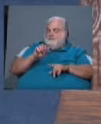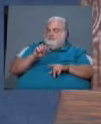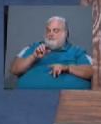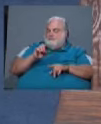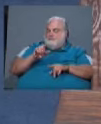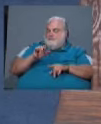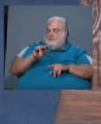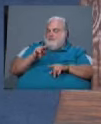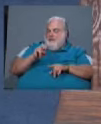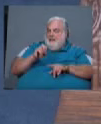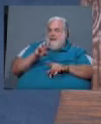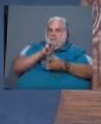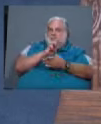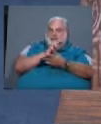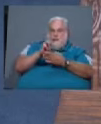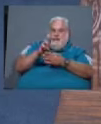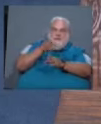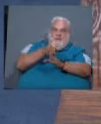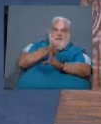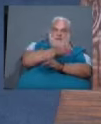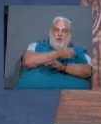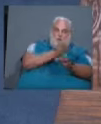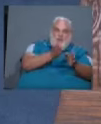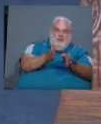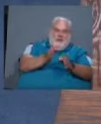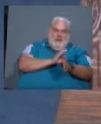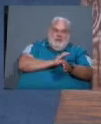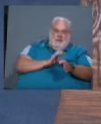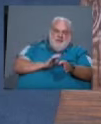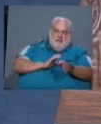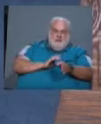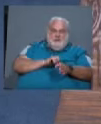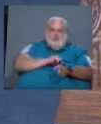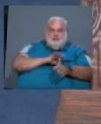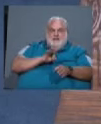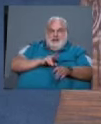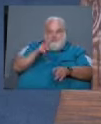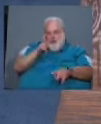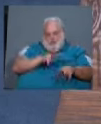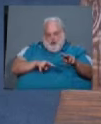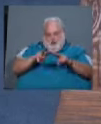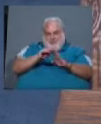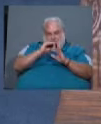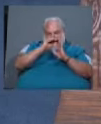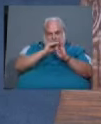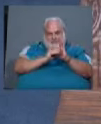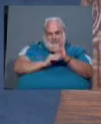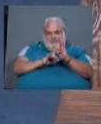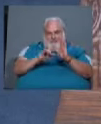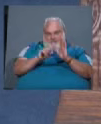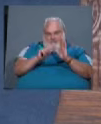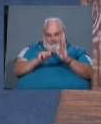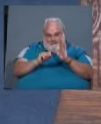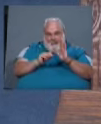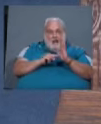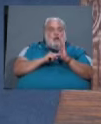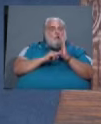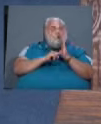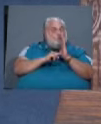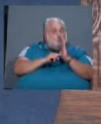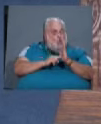6 weeks before the Planning Commission meeting. Staff looks at that list. It does